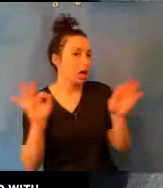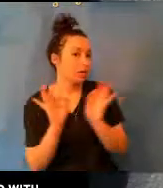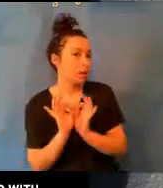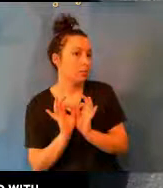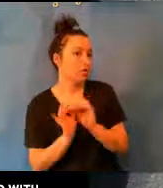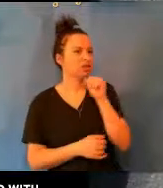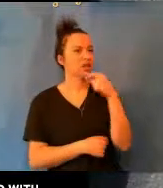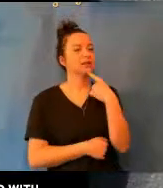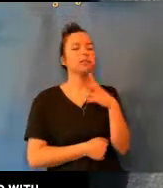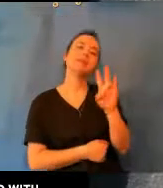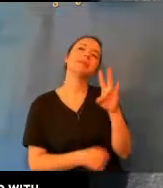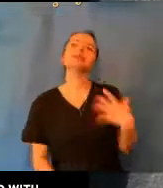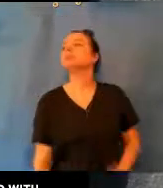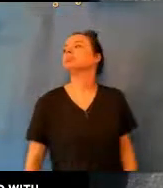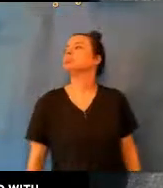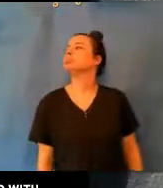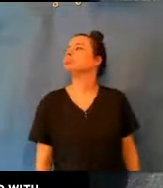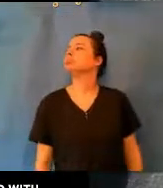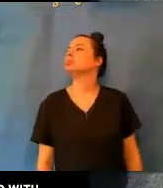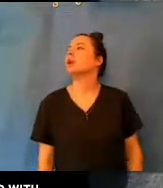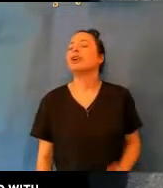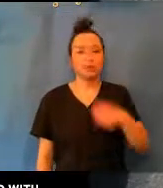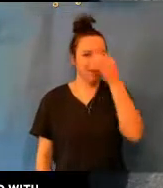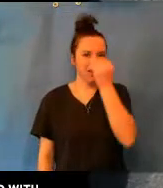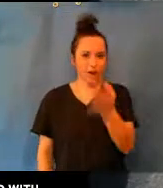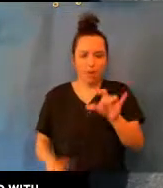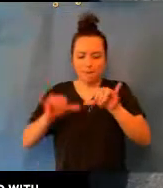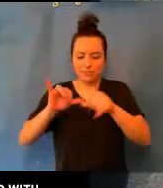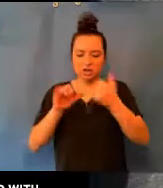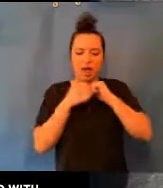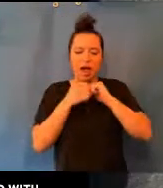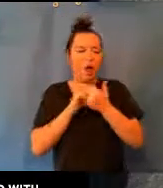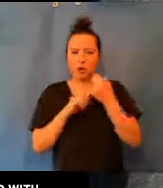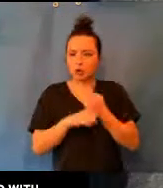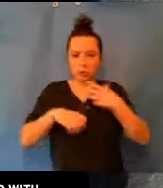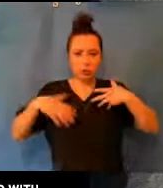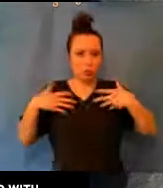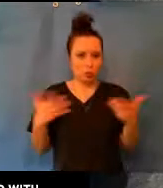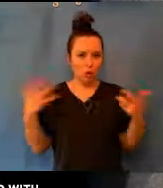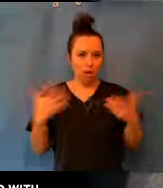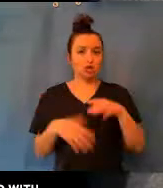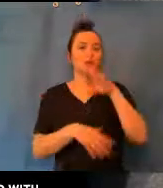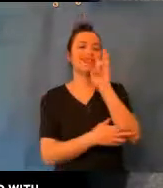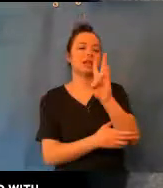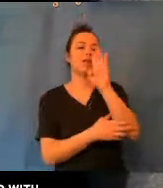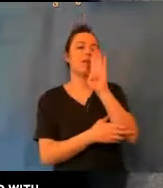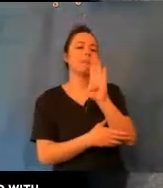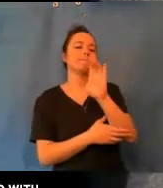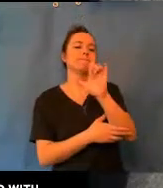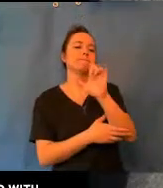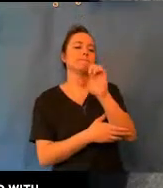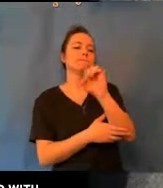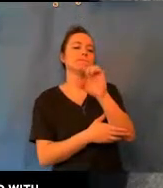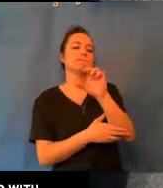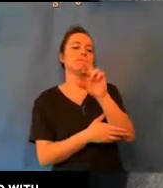don't say he's 7 long, because then I don't know what I used to measure. So I have to make sure I tell you how many, like the number,